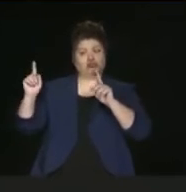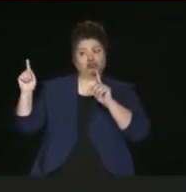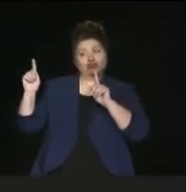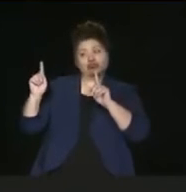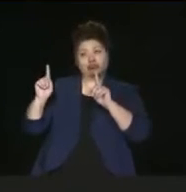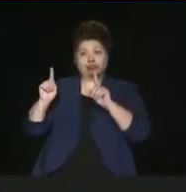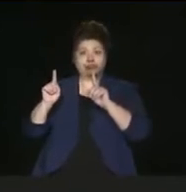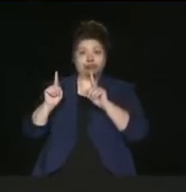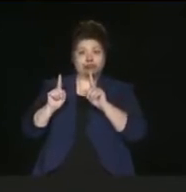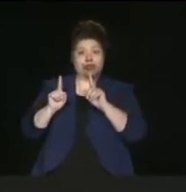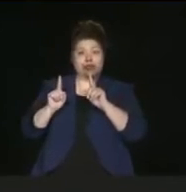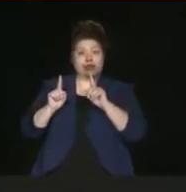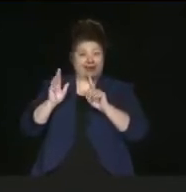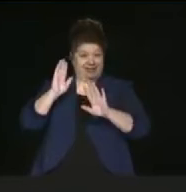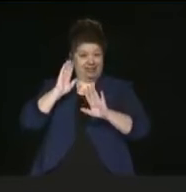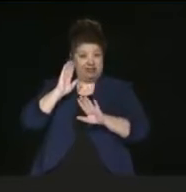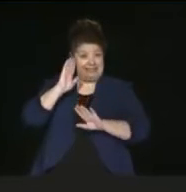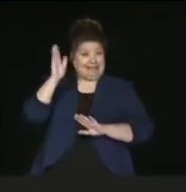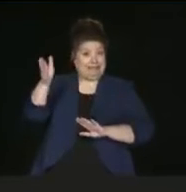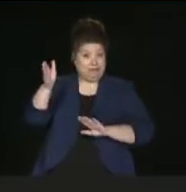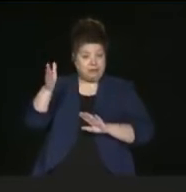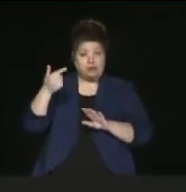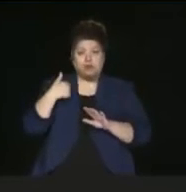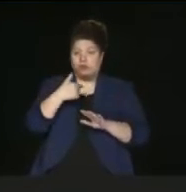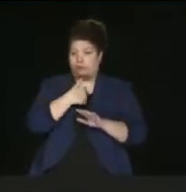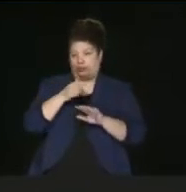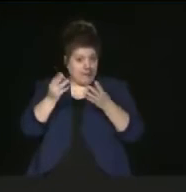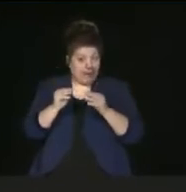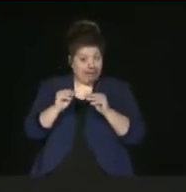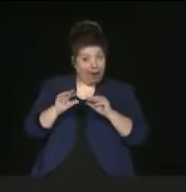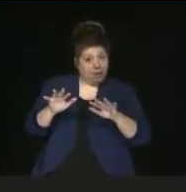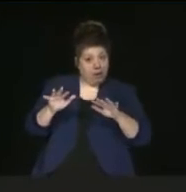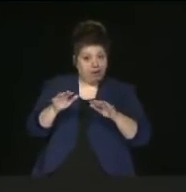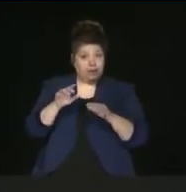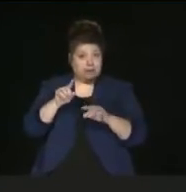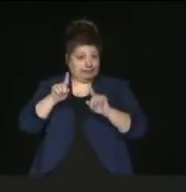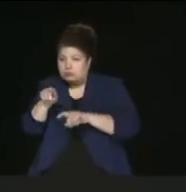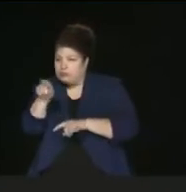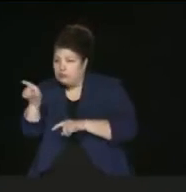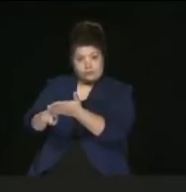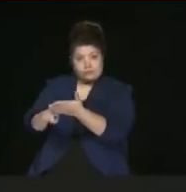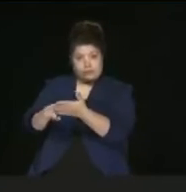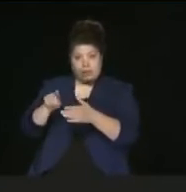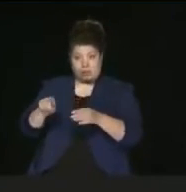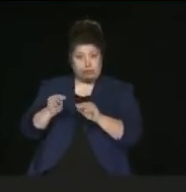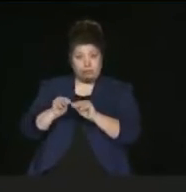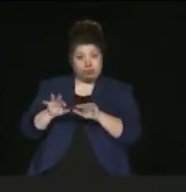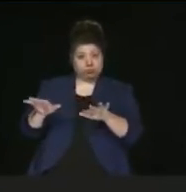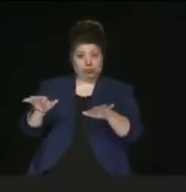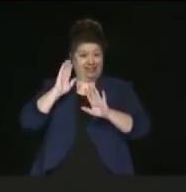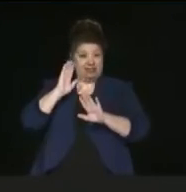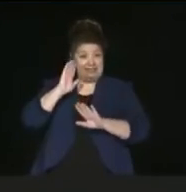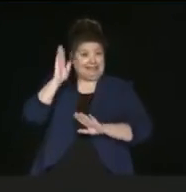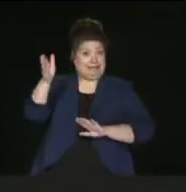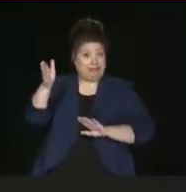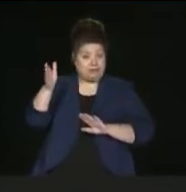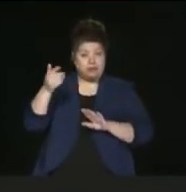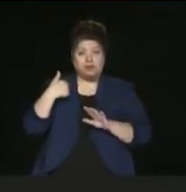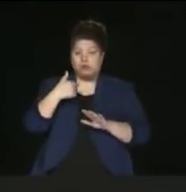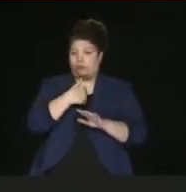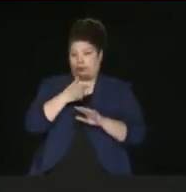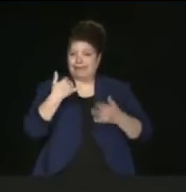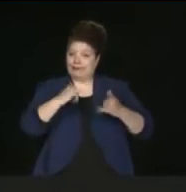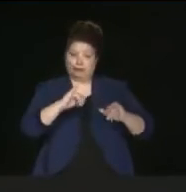There will be a need for continual surveillance, contact tracing. Things won't be back to normal.